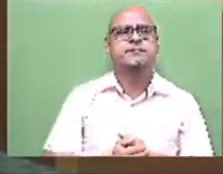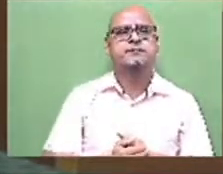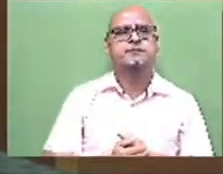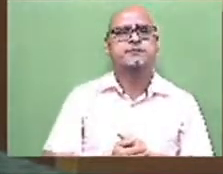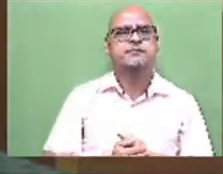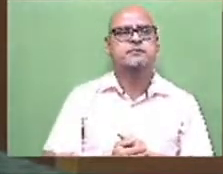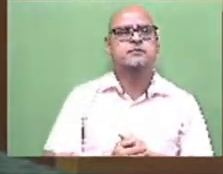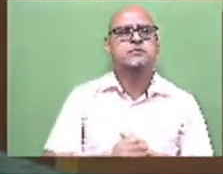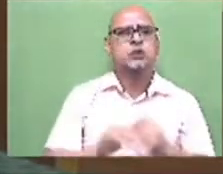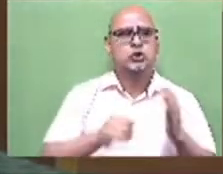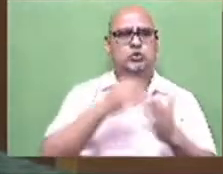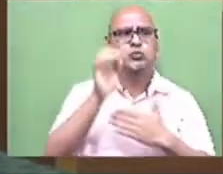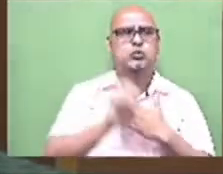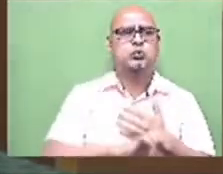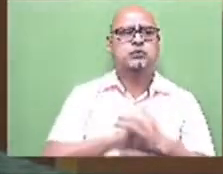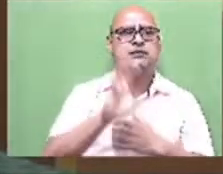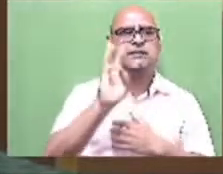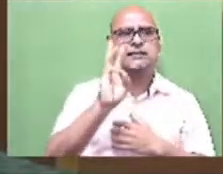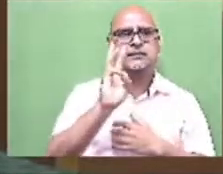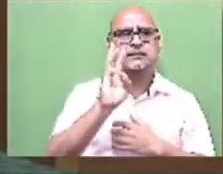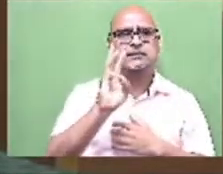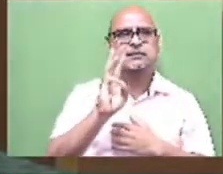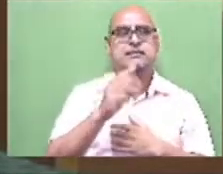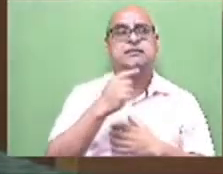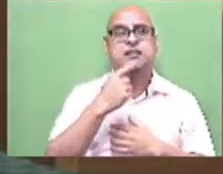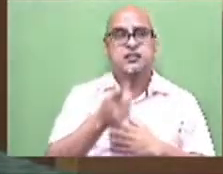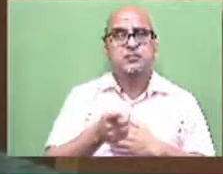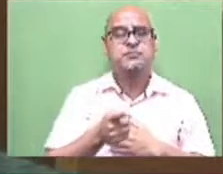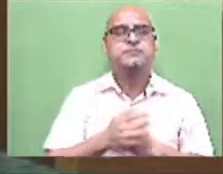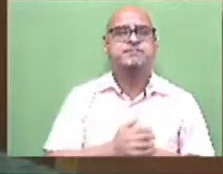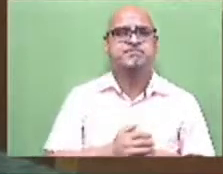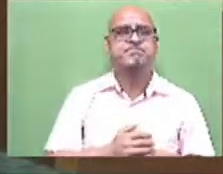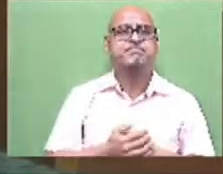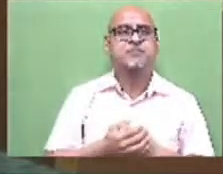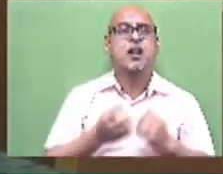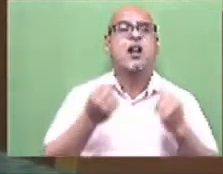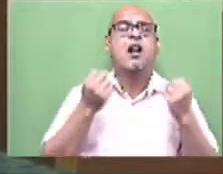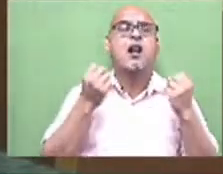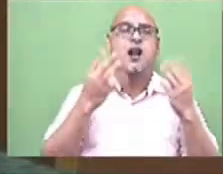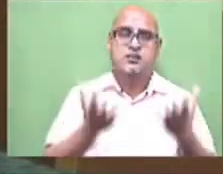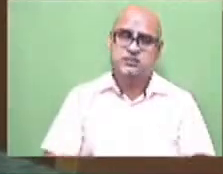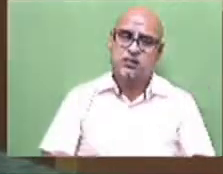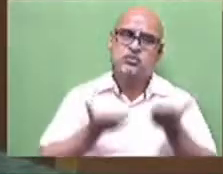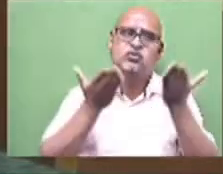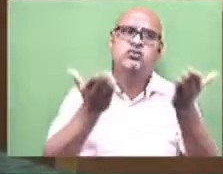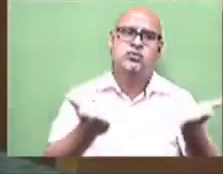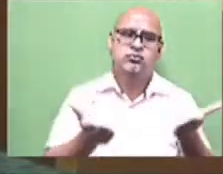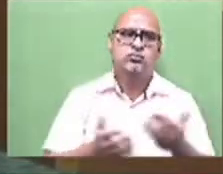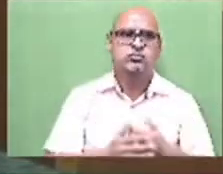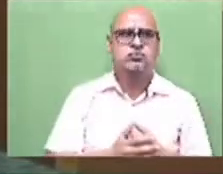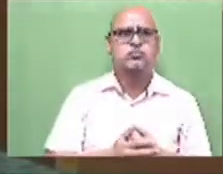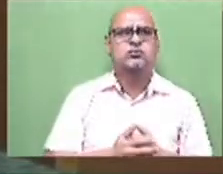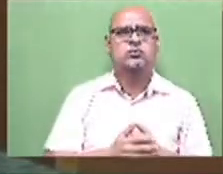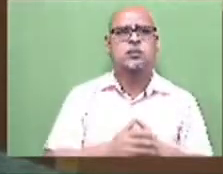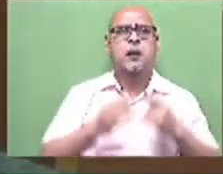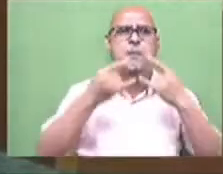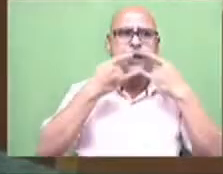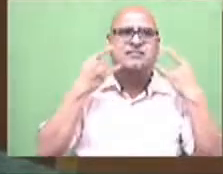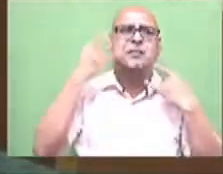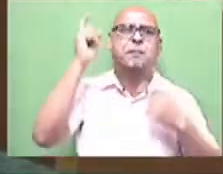there are over 50 countries which are now following suit, and the numbers of countries are rapidly increasing. In fact, today, as we